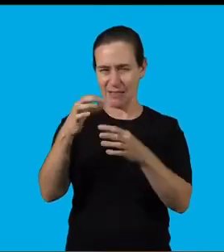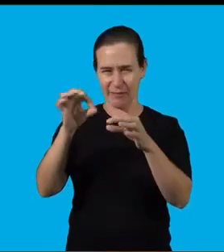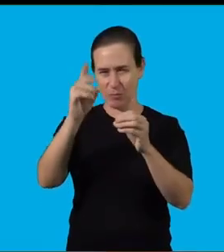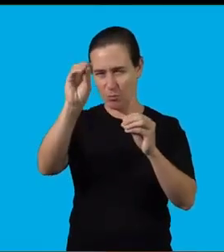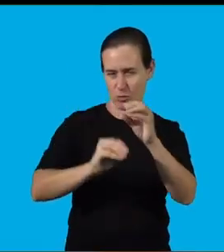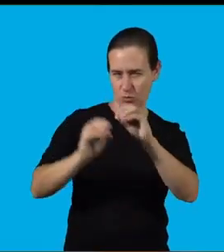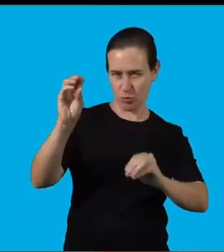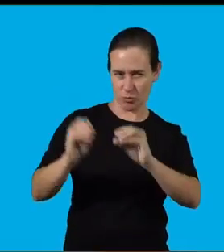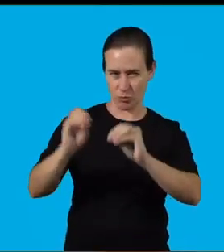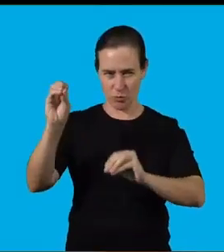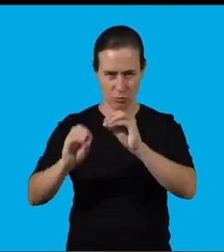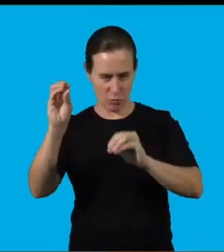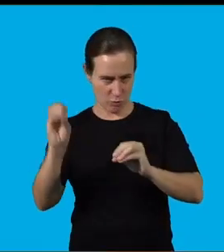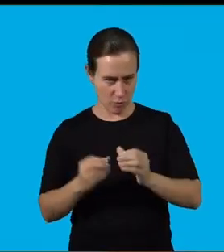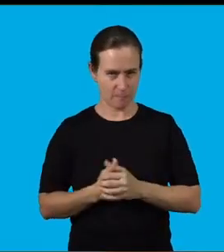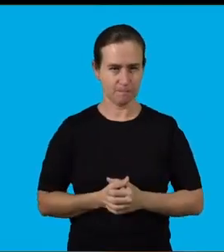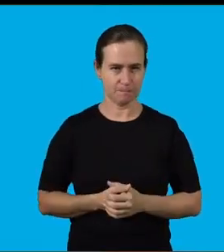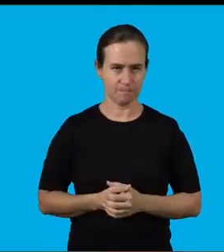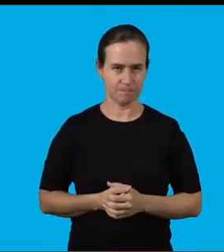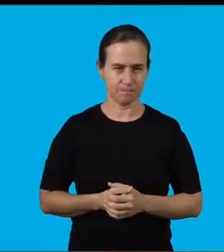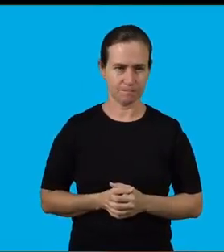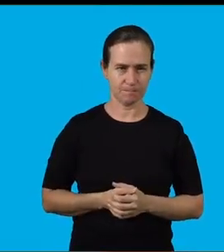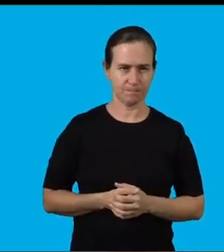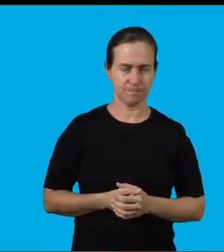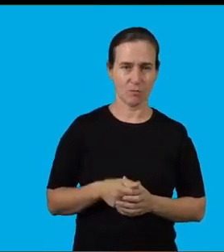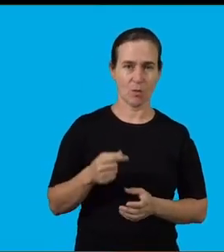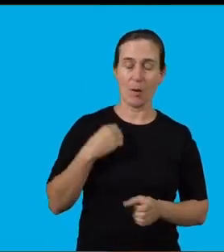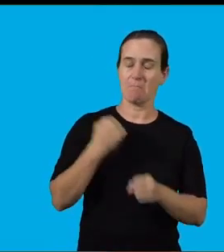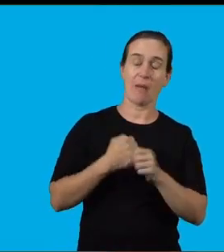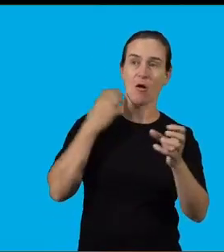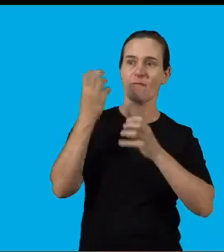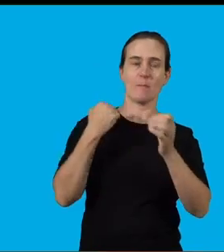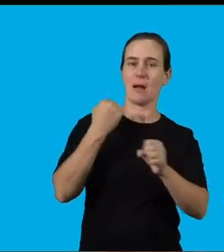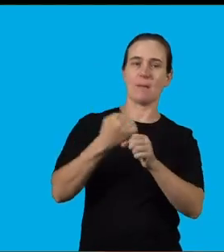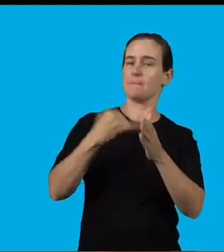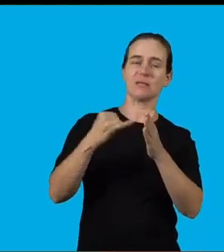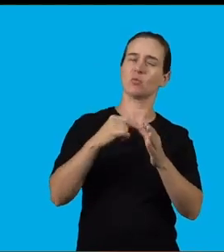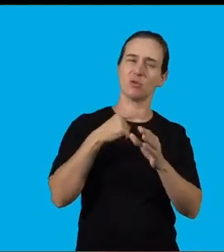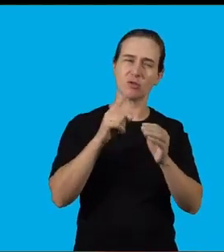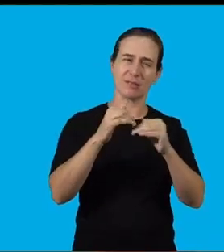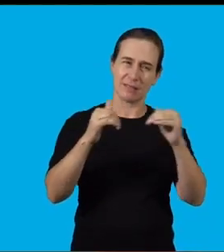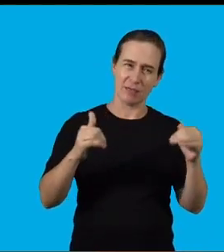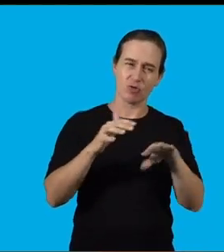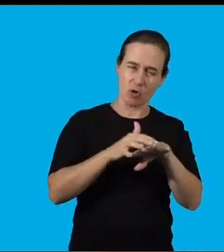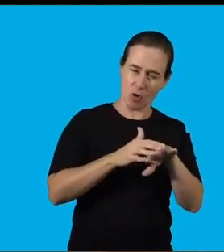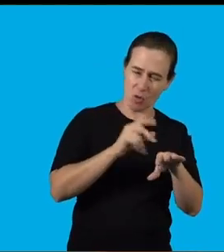over 3. And we'll do one at a time so that we don't make careless errors.